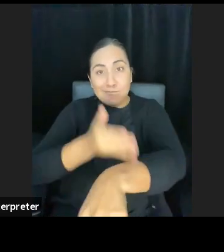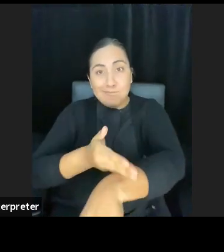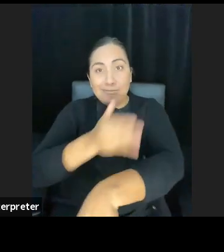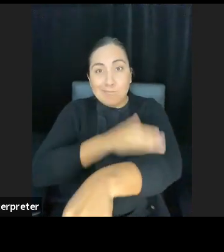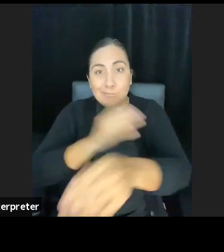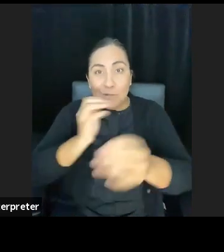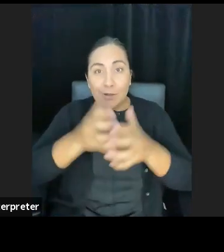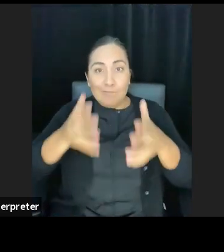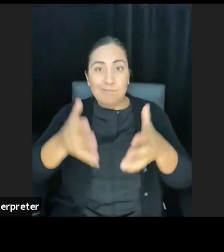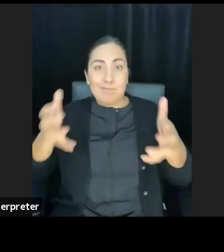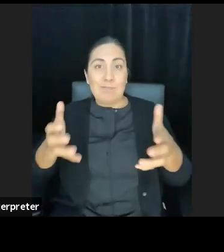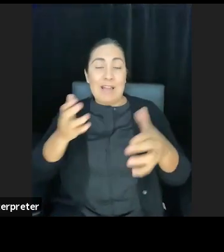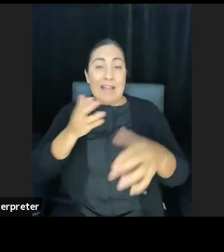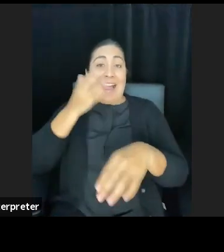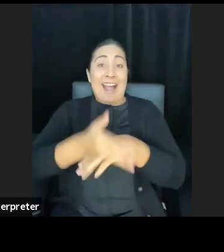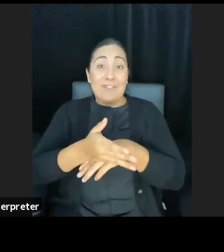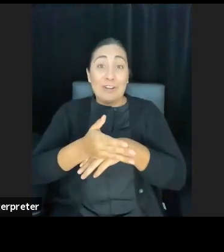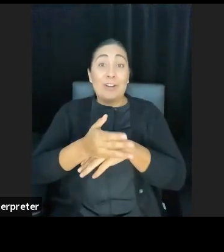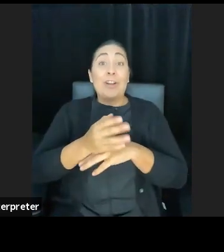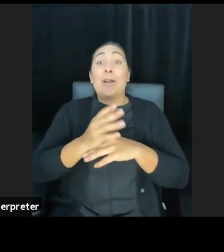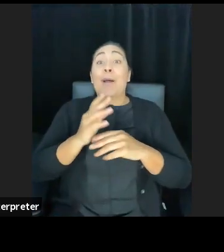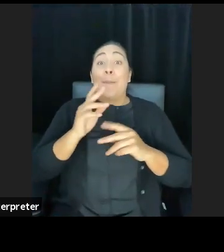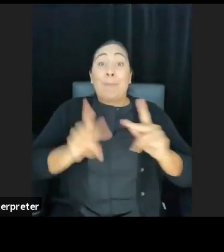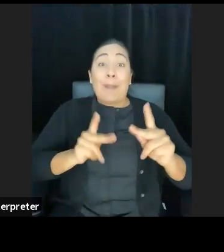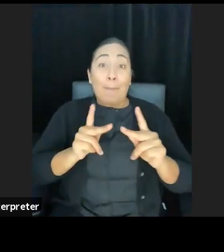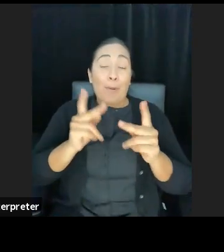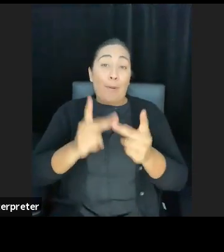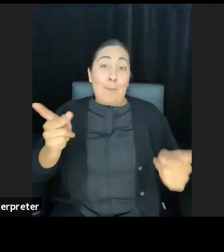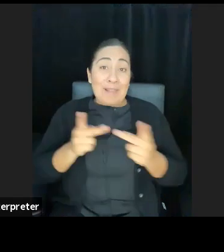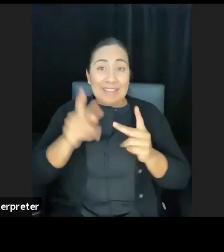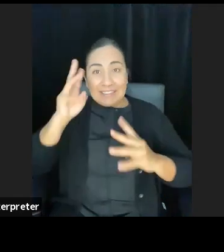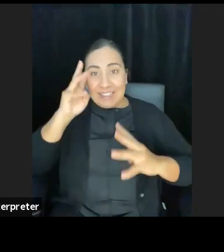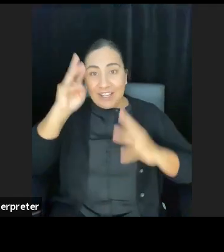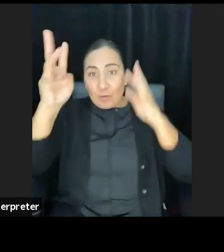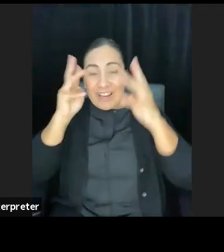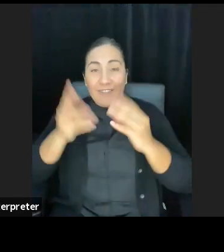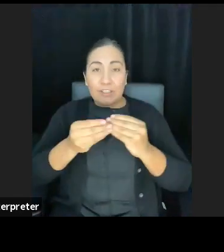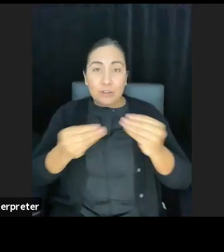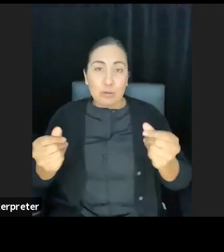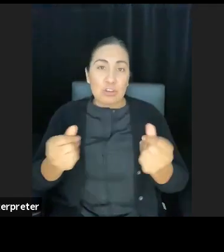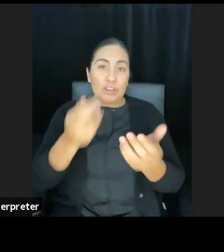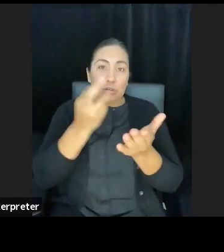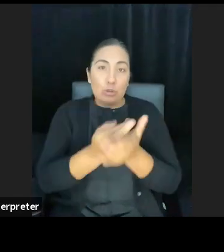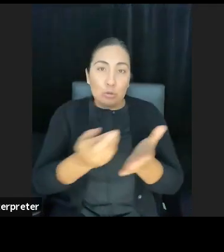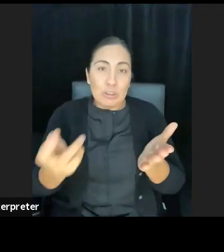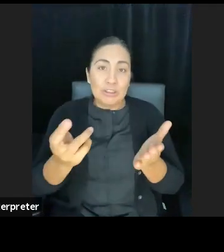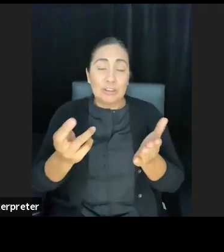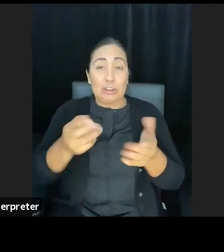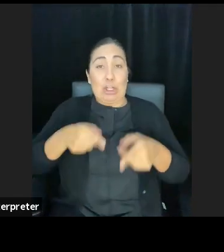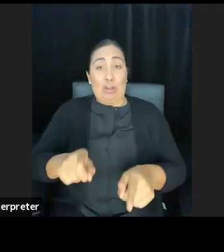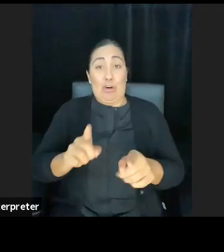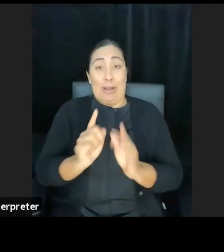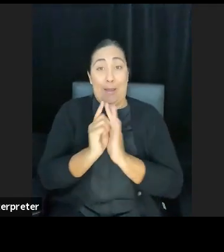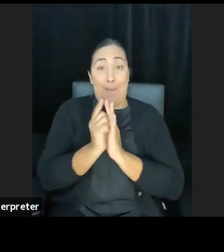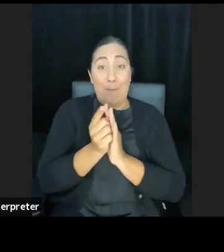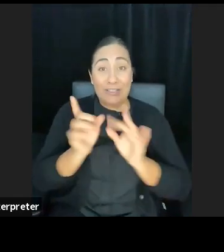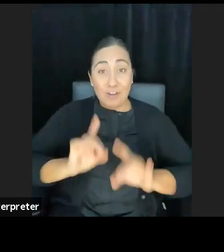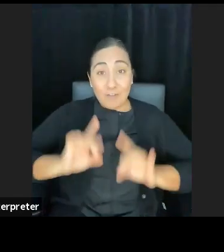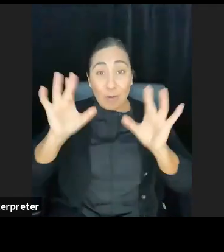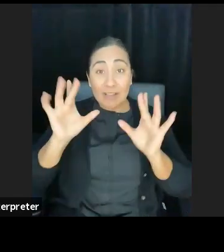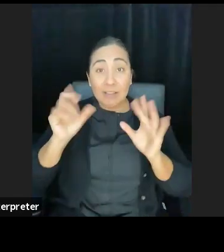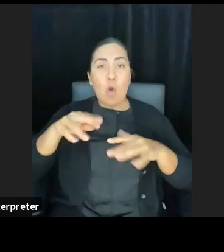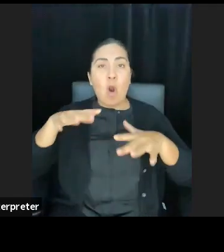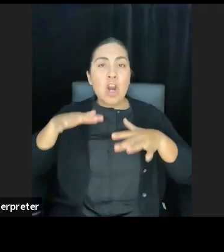connection with rural people, places, creative solutions, resources in times of crisis or in times of calm. So